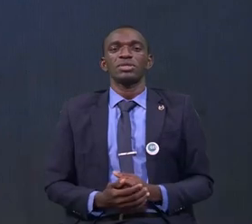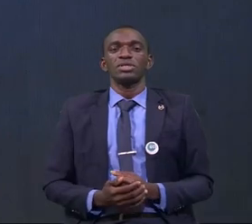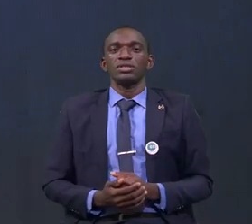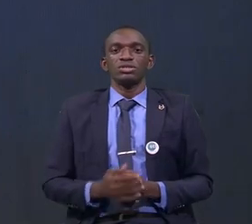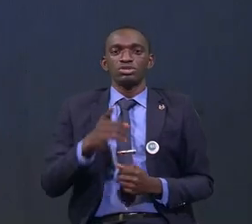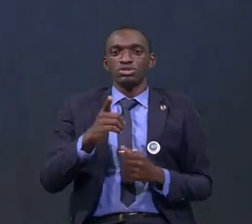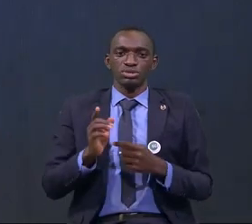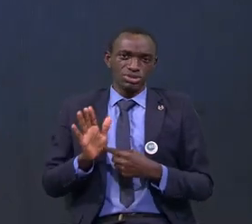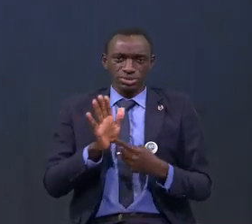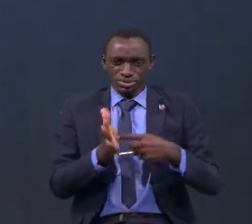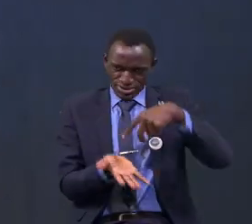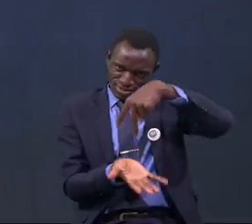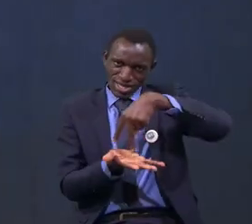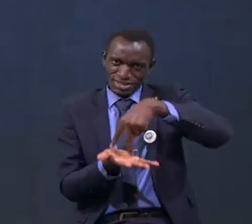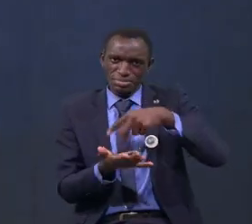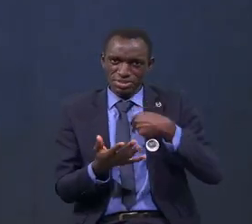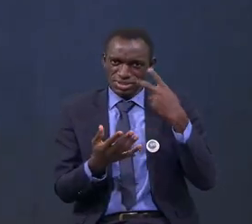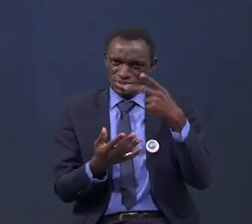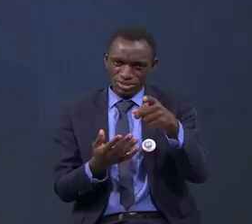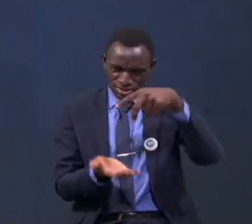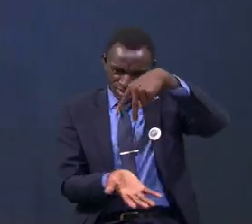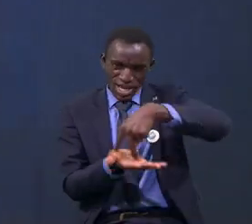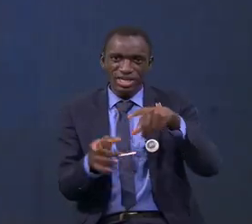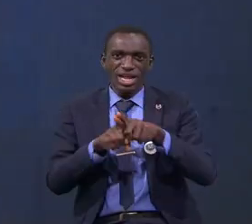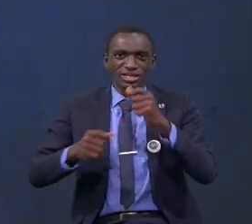Demonstrate it. Stand up. Let me see you like a soldier.